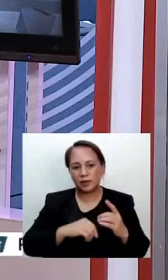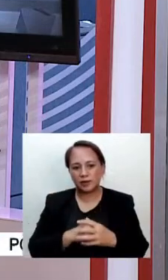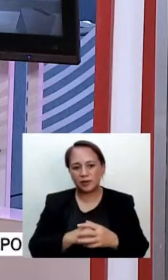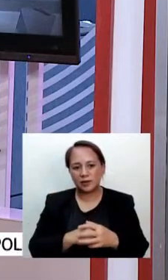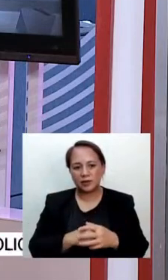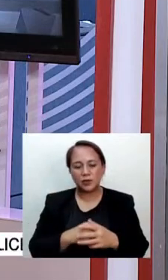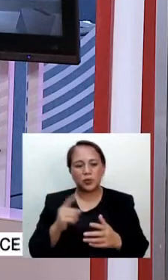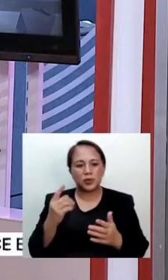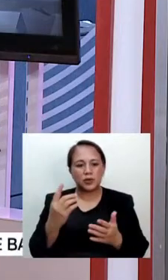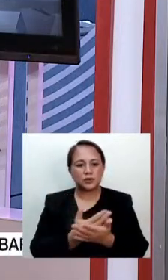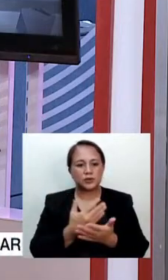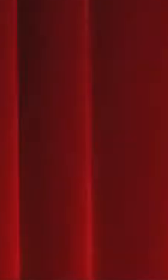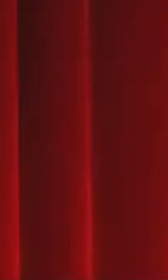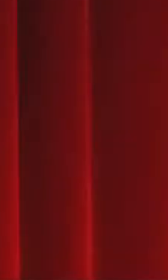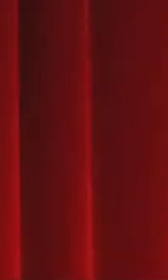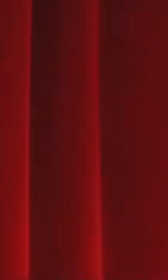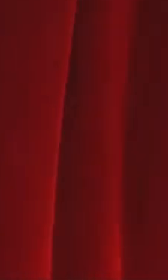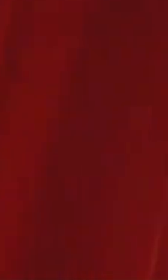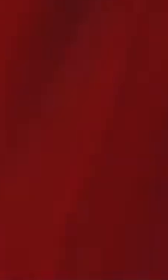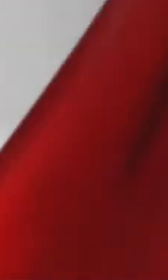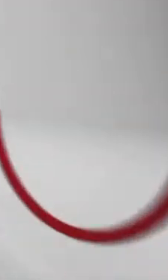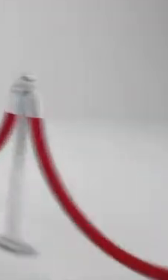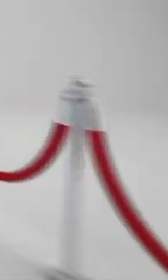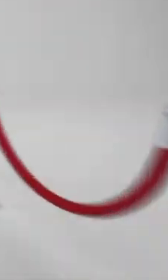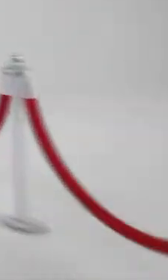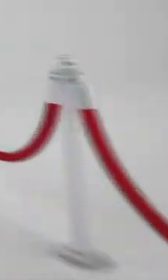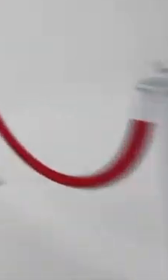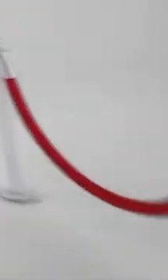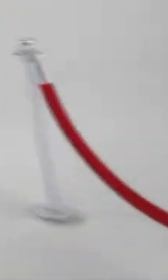new in Hollywood.